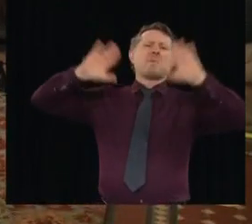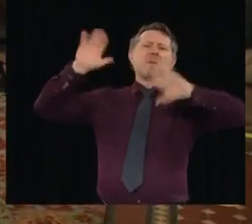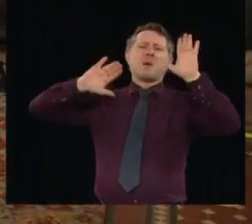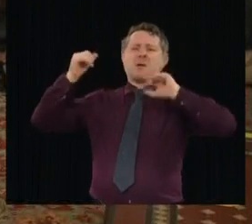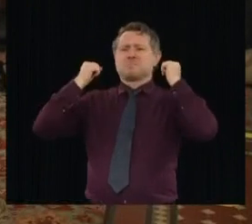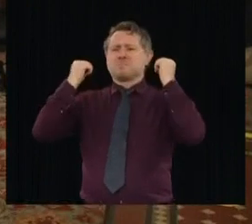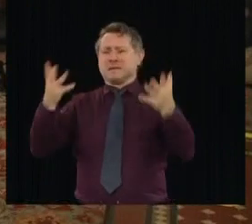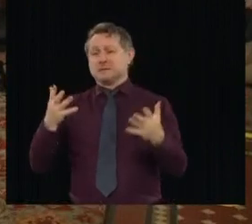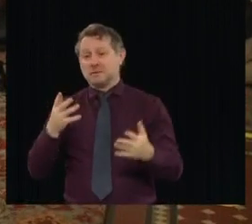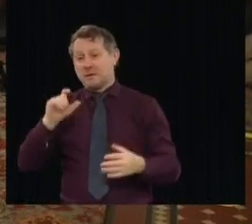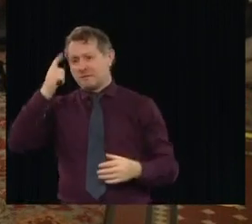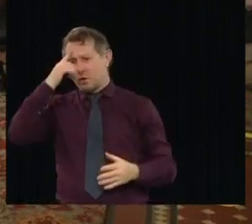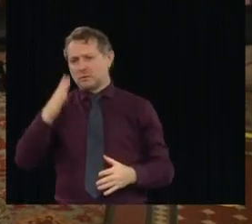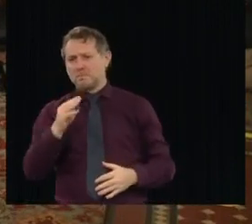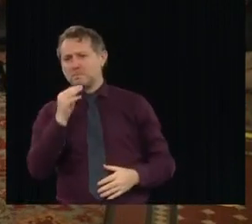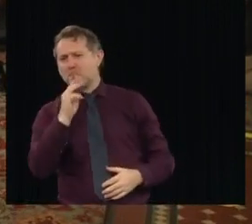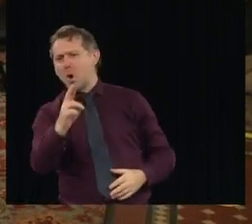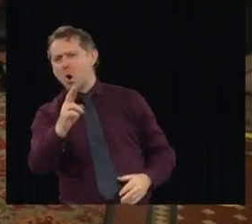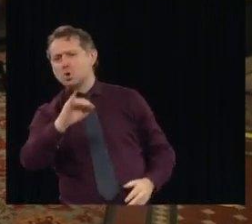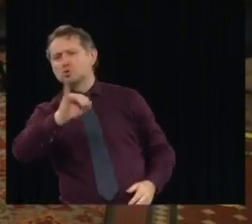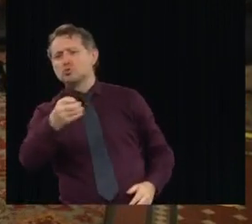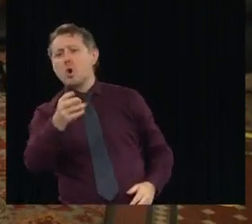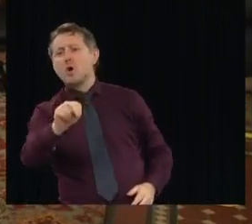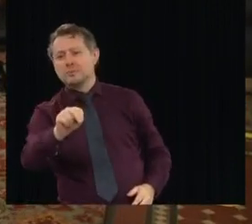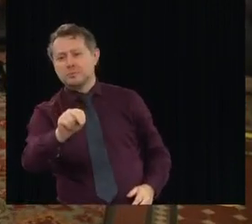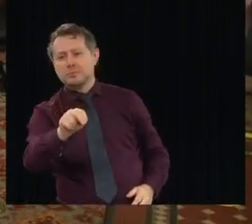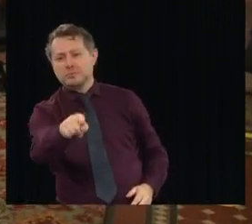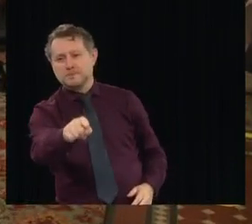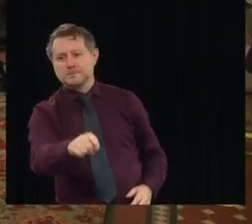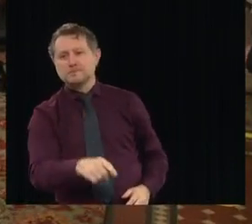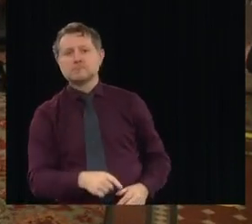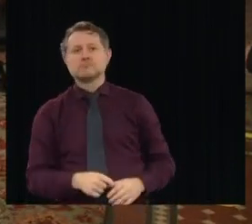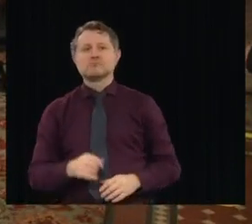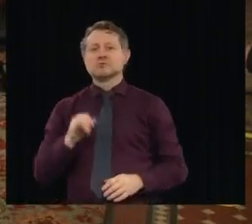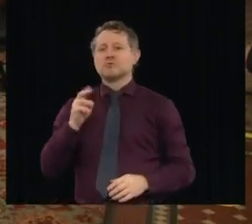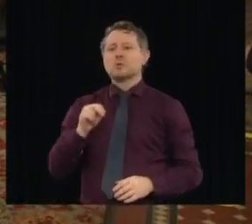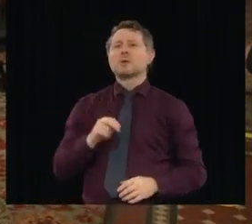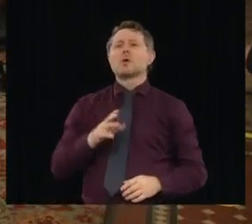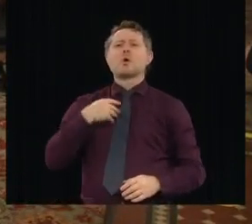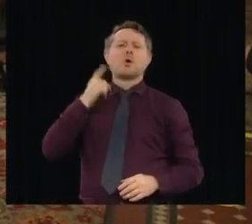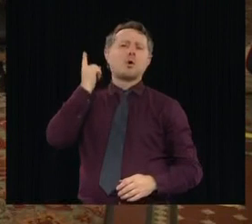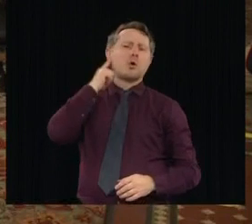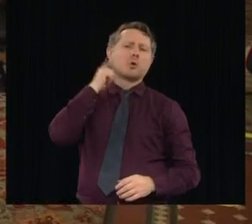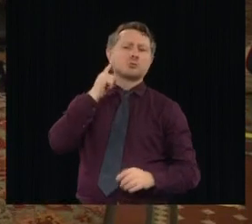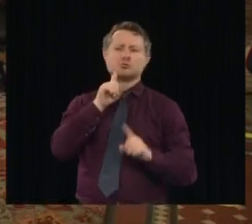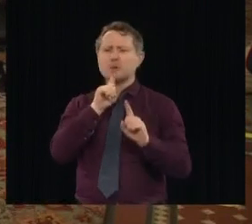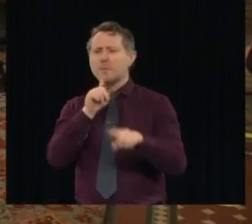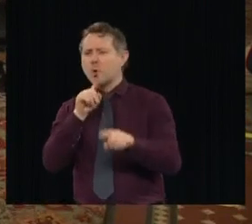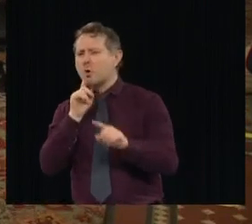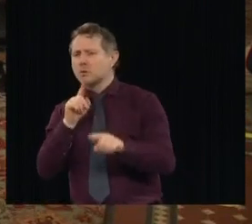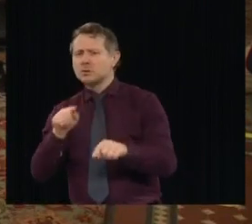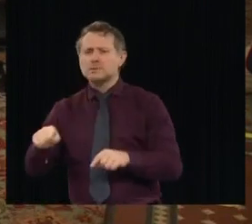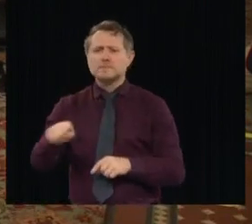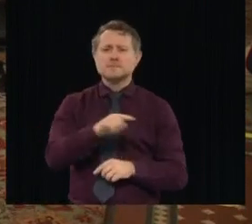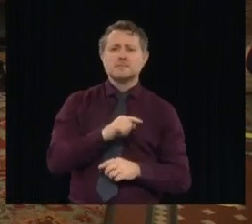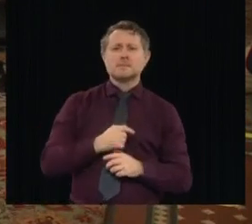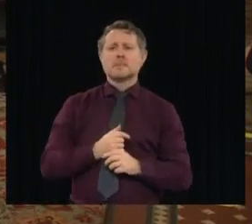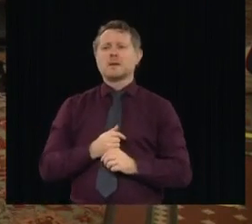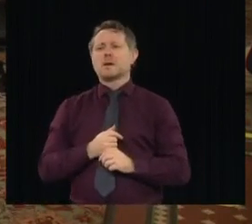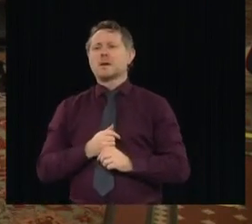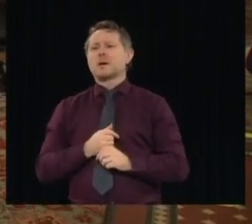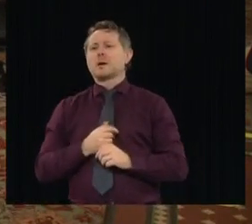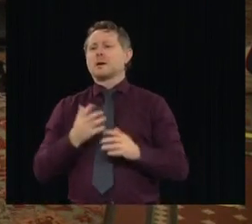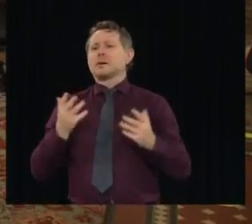Mr. John, The controller's April cash report is due today. That's the report that can trigger your ability to actually